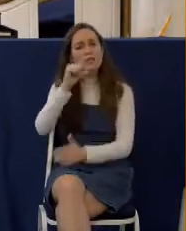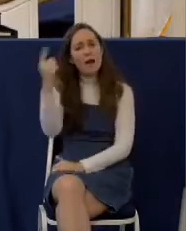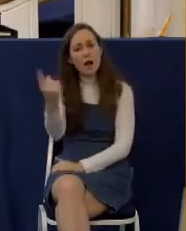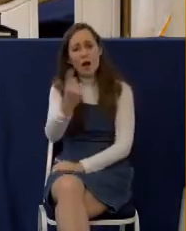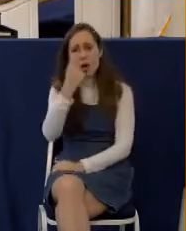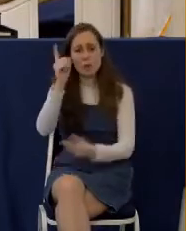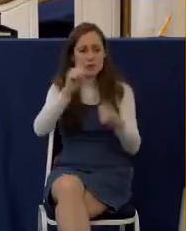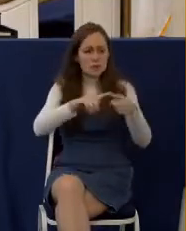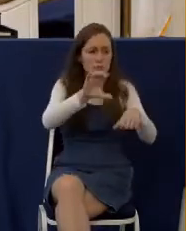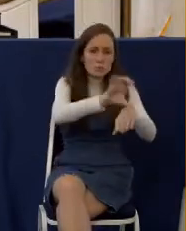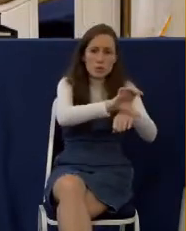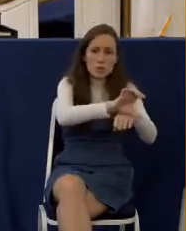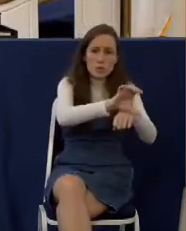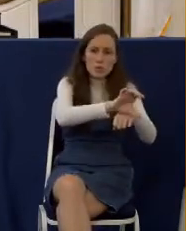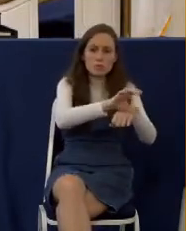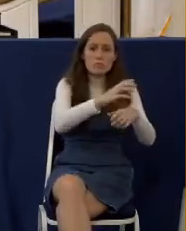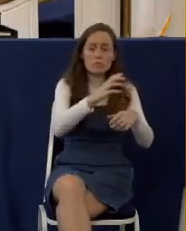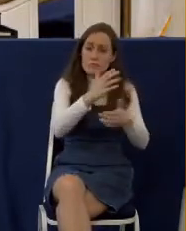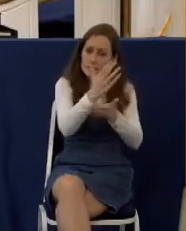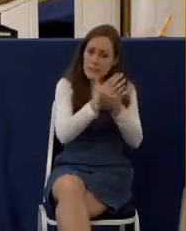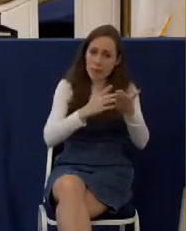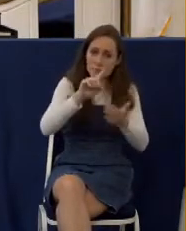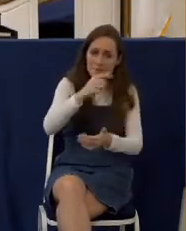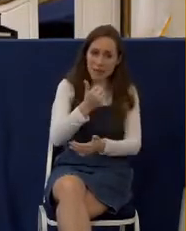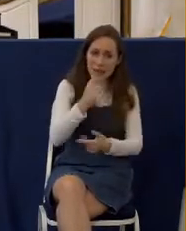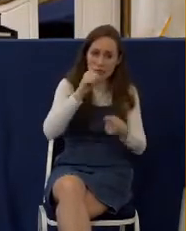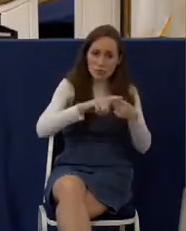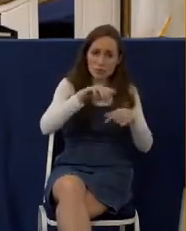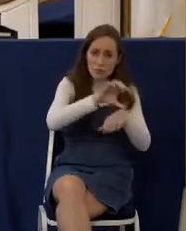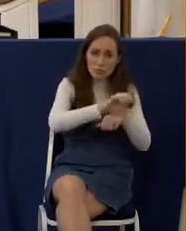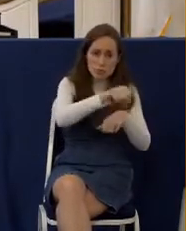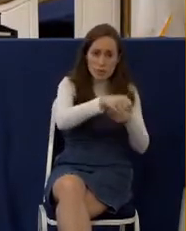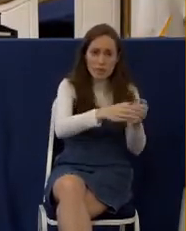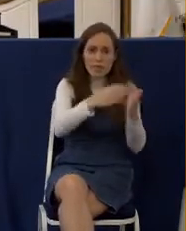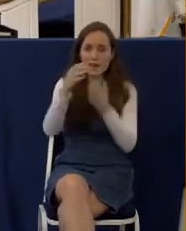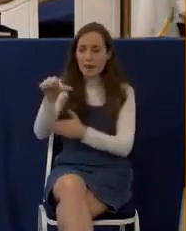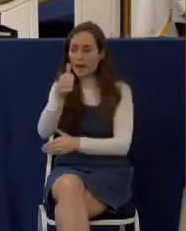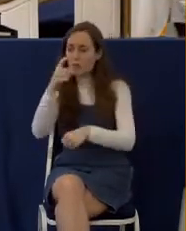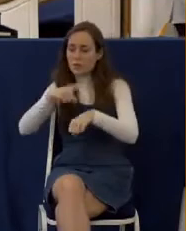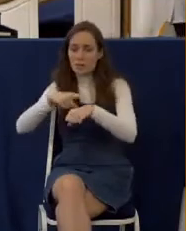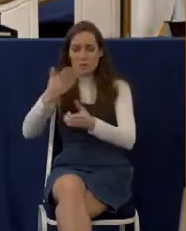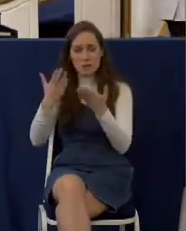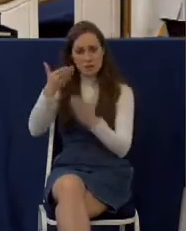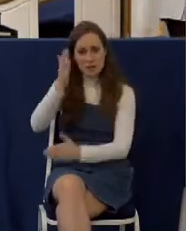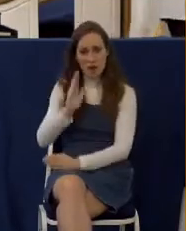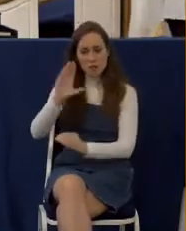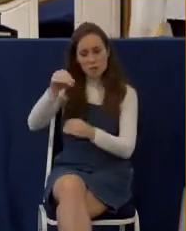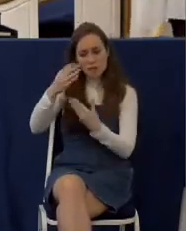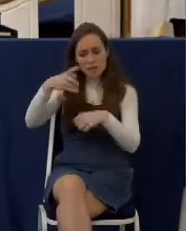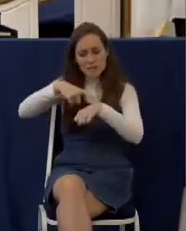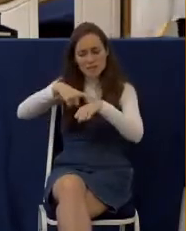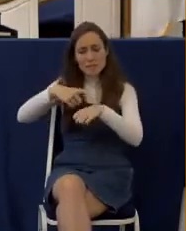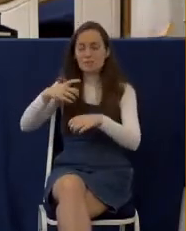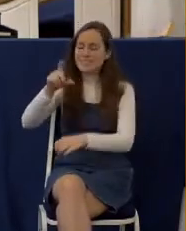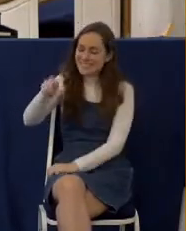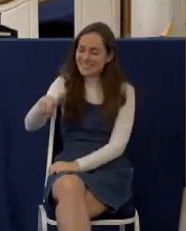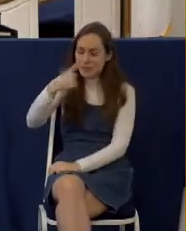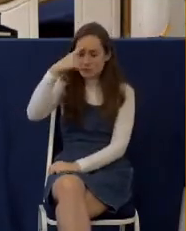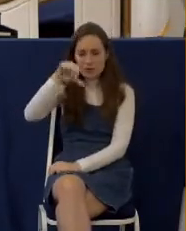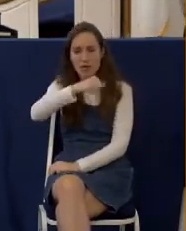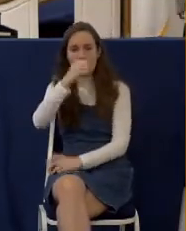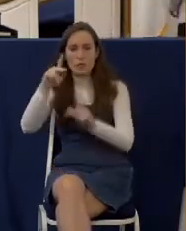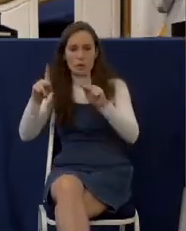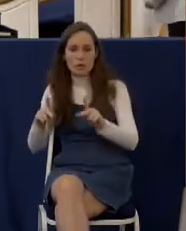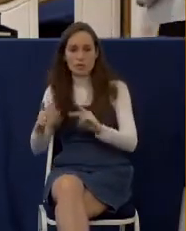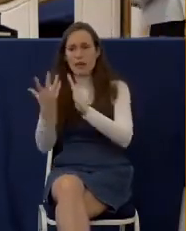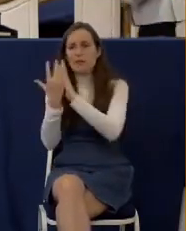We bring our tithes to the church, of course, but sometimes God might give you a need of someone that's outside, a family that